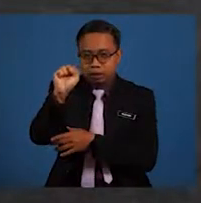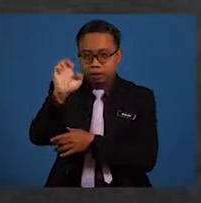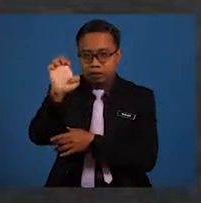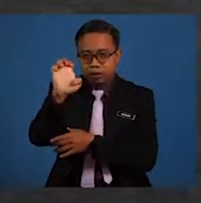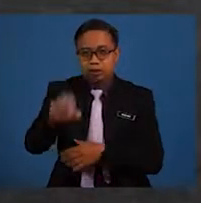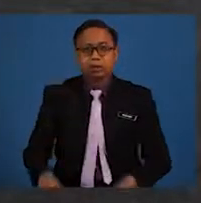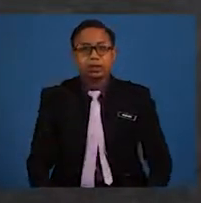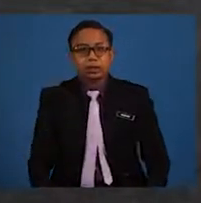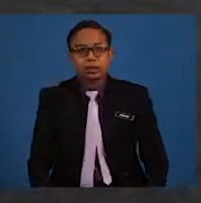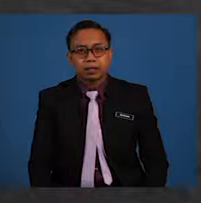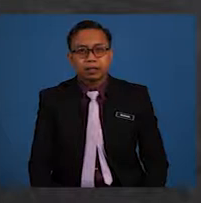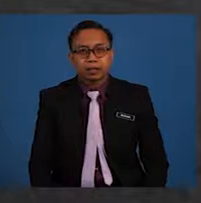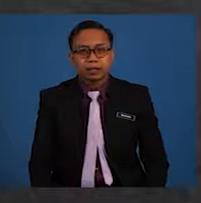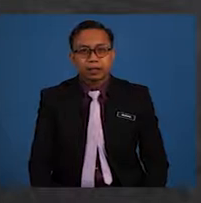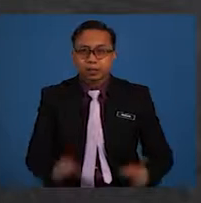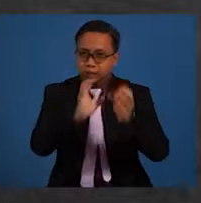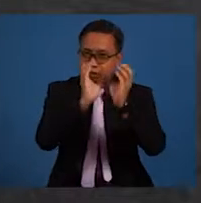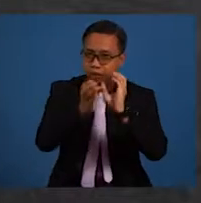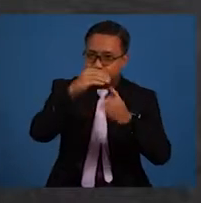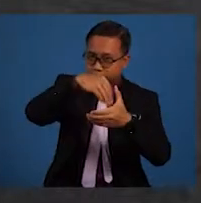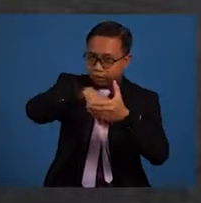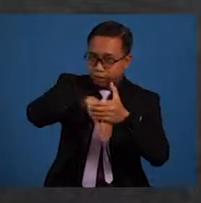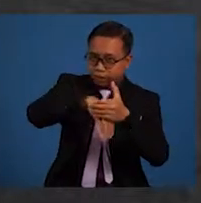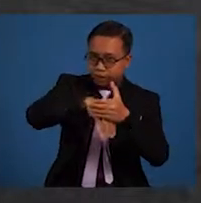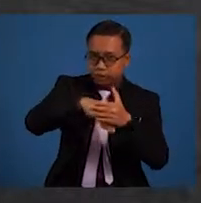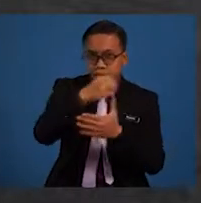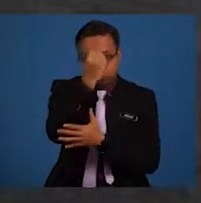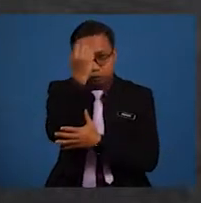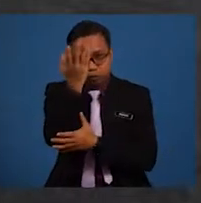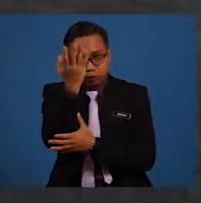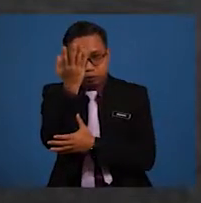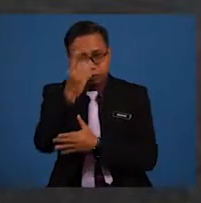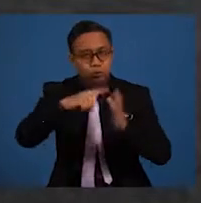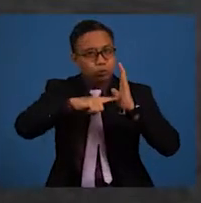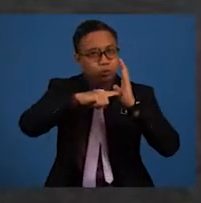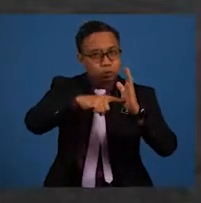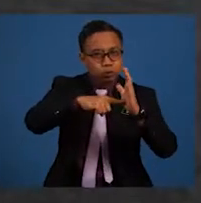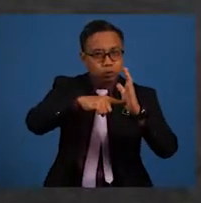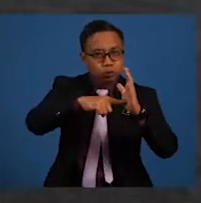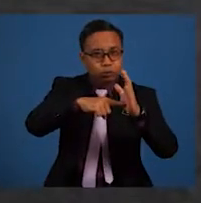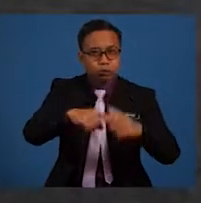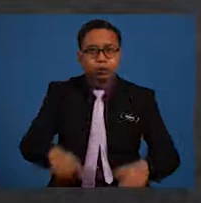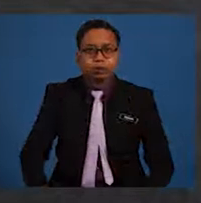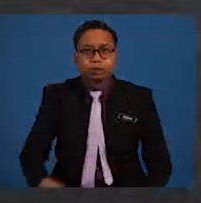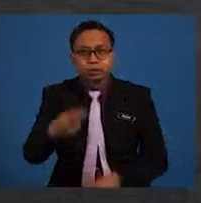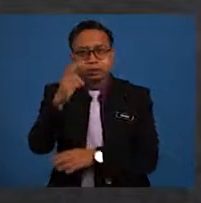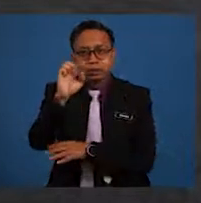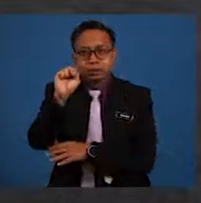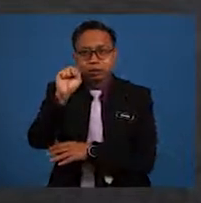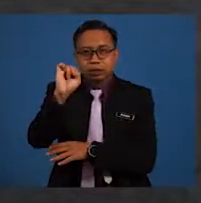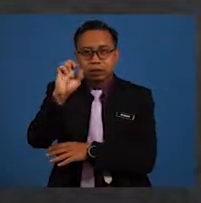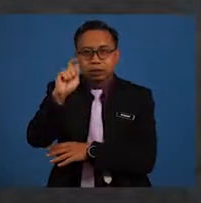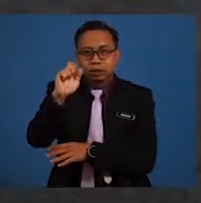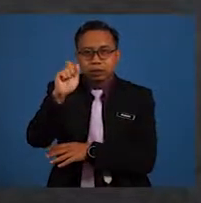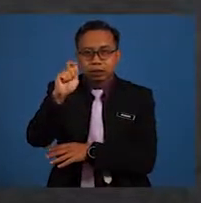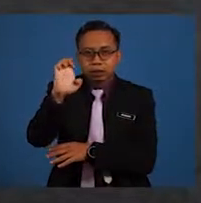an abrupt change in thought or to show hesitation.